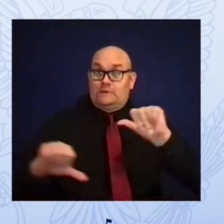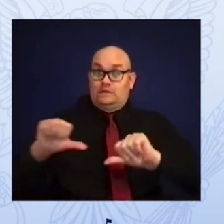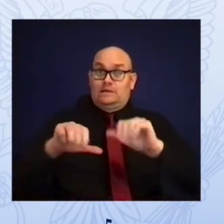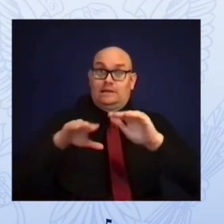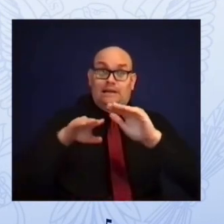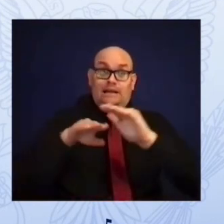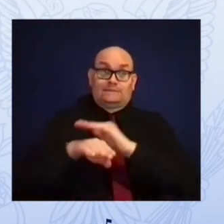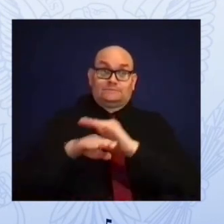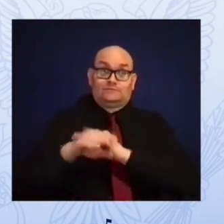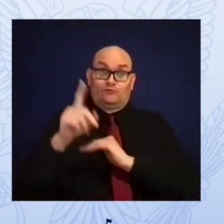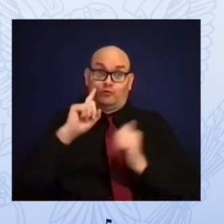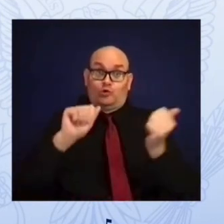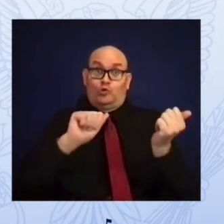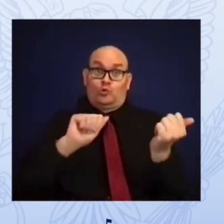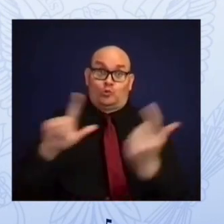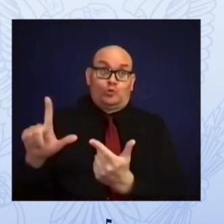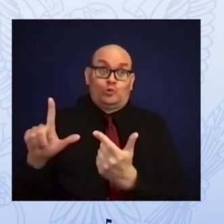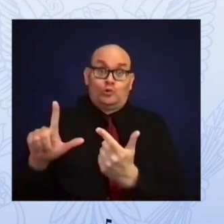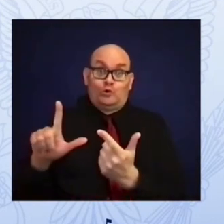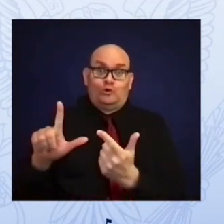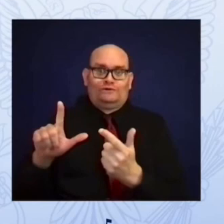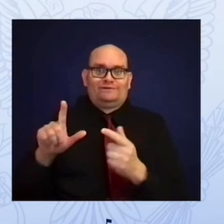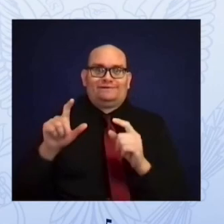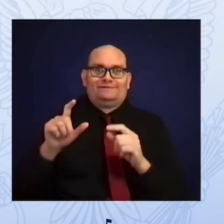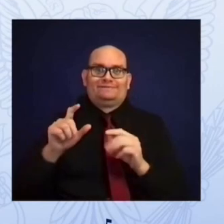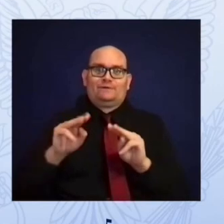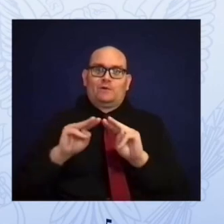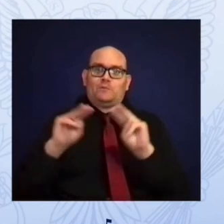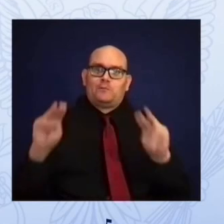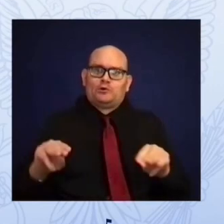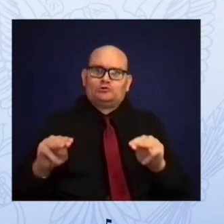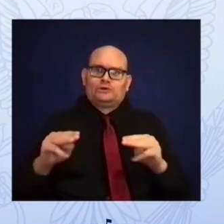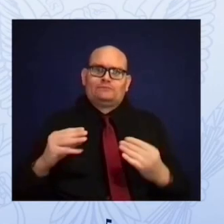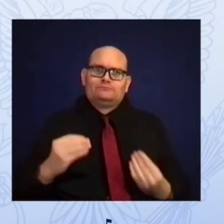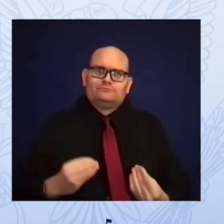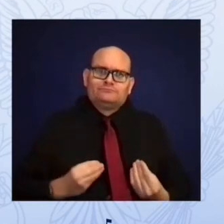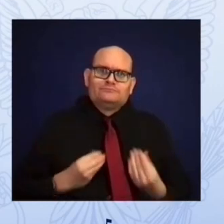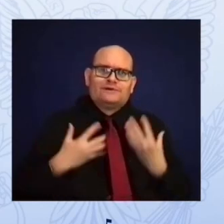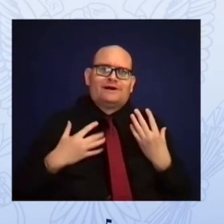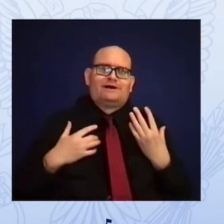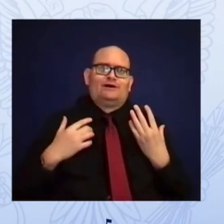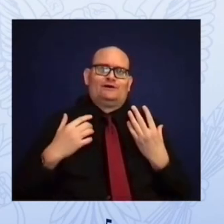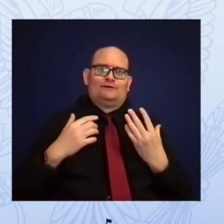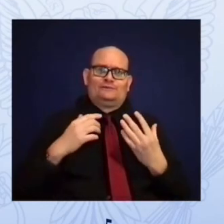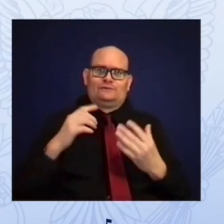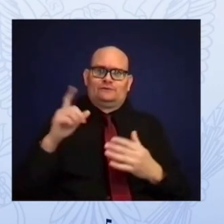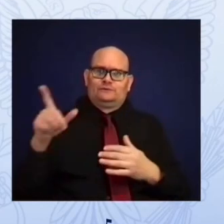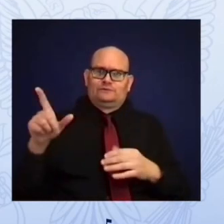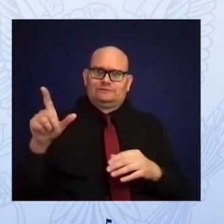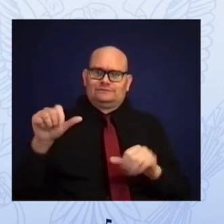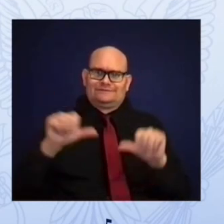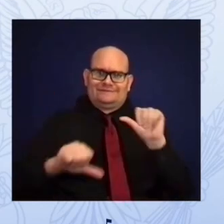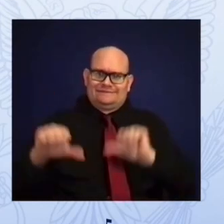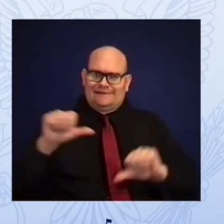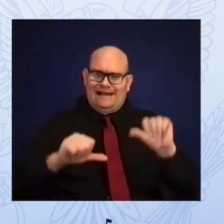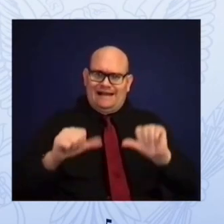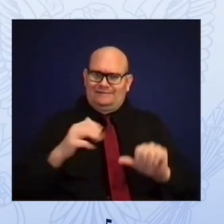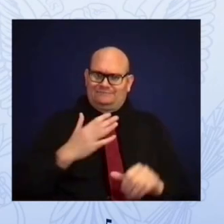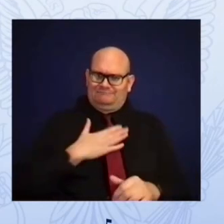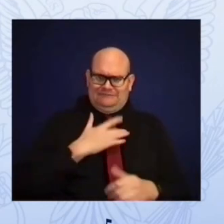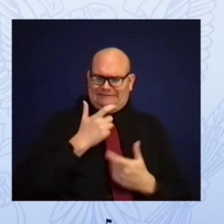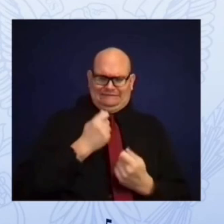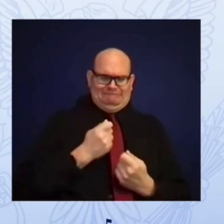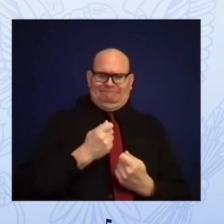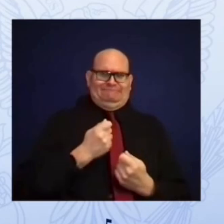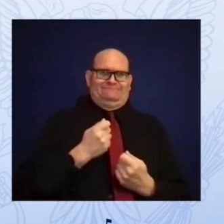this museum seeks to engage and excite people who think science is not for them. In addition to its on-site physical space, COSY is